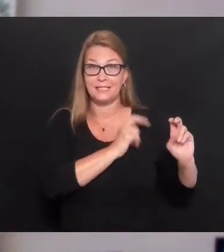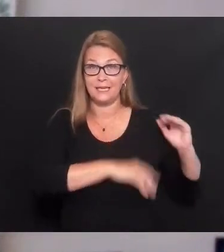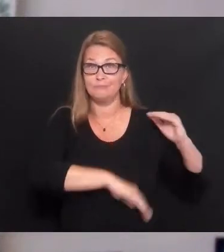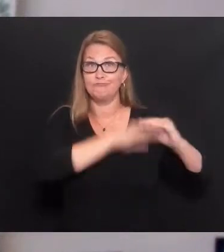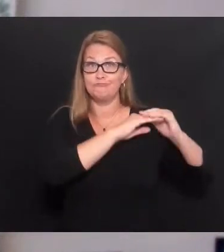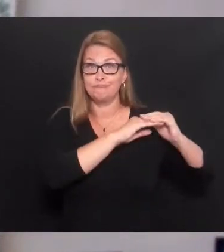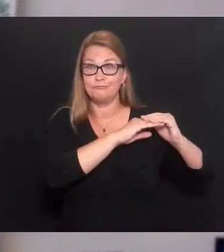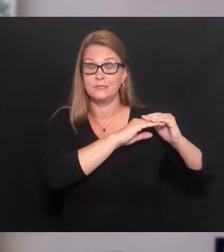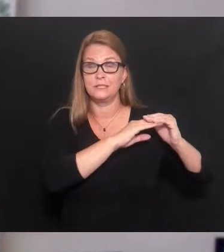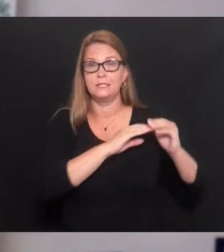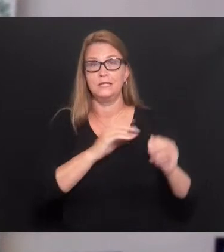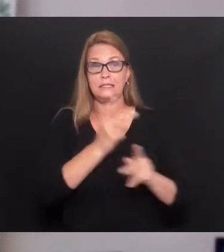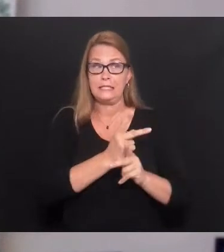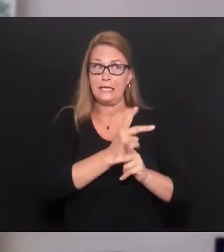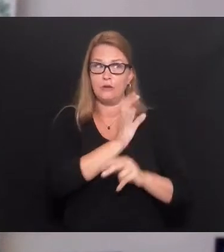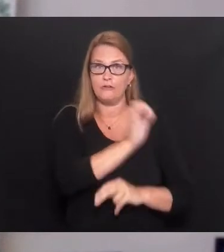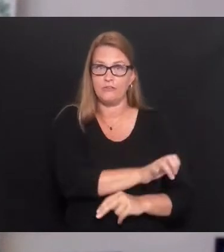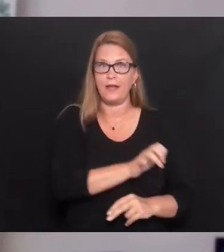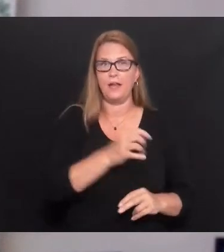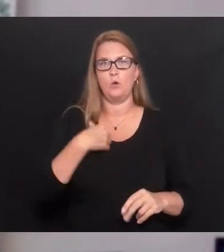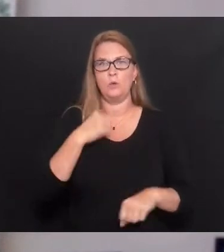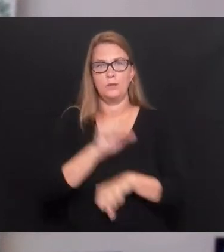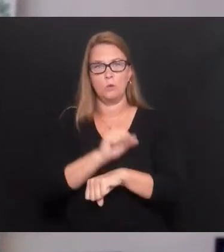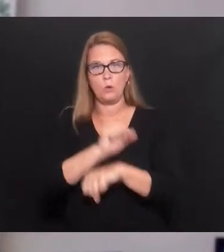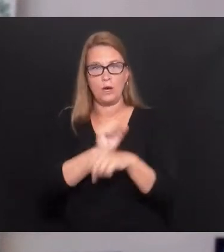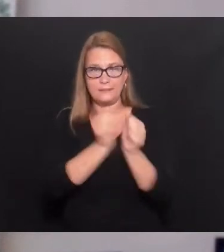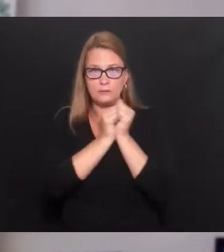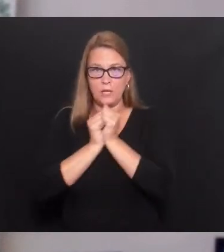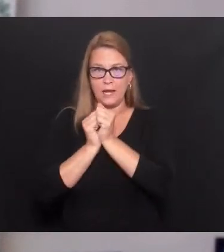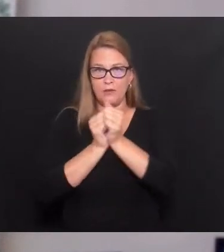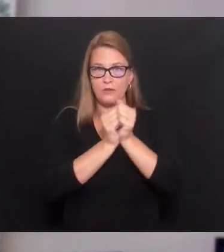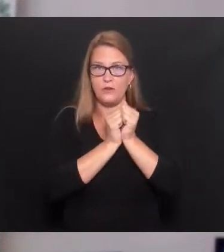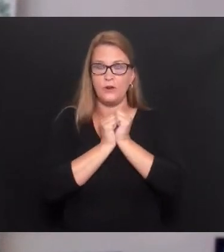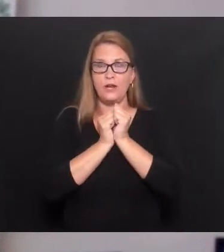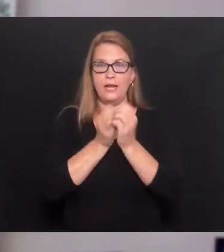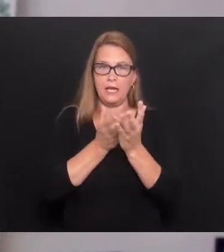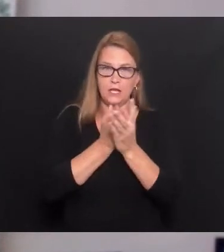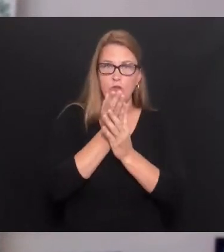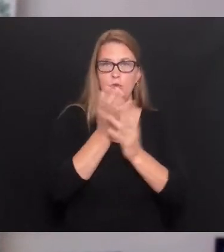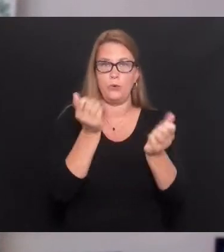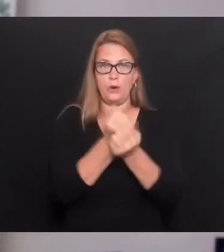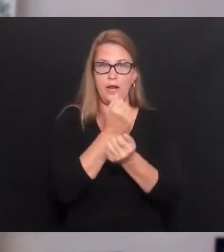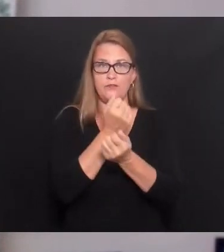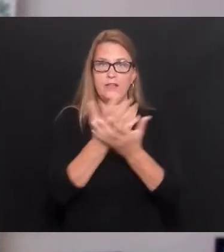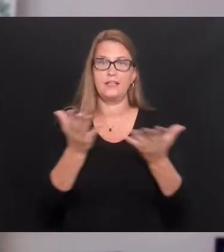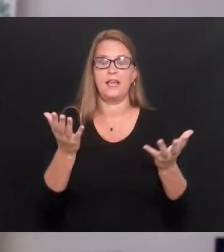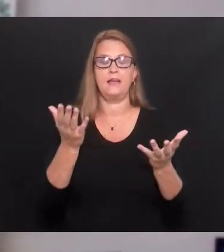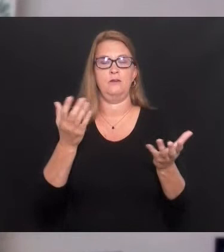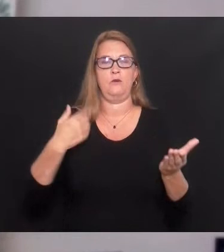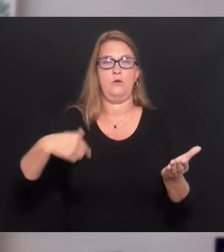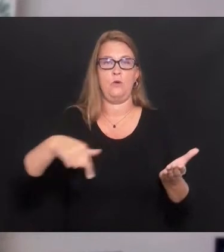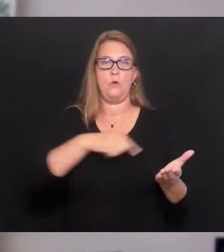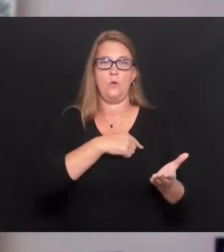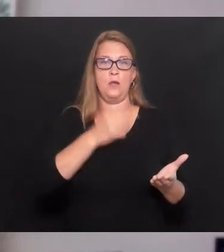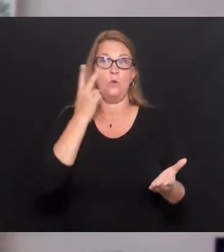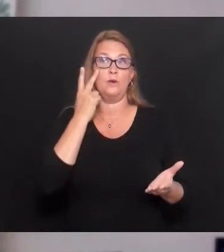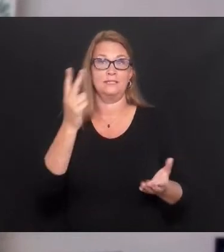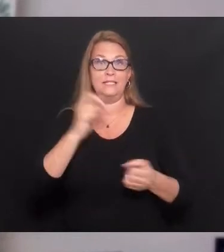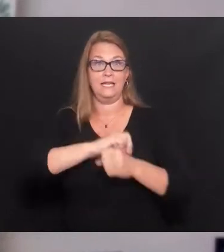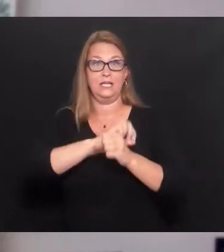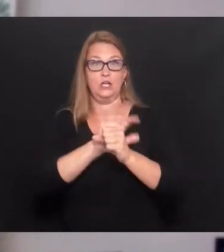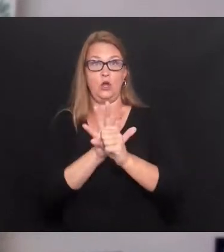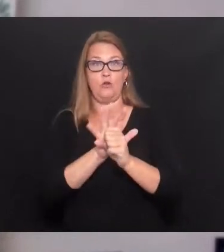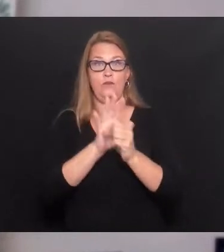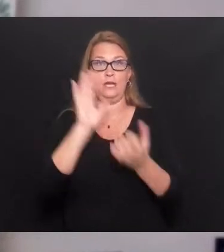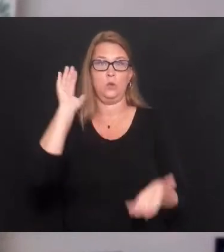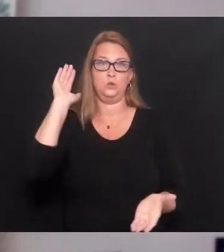But staying together, we are weathering the storm, and God willing, we will continue to see COVID-19